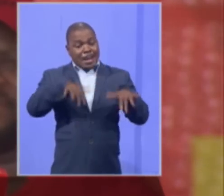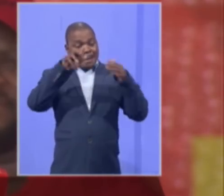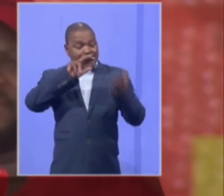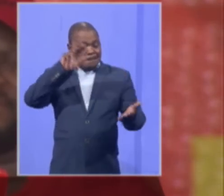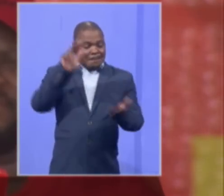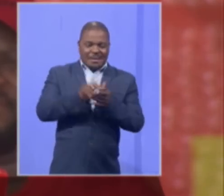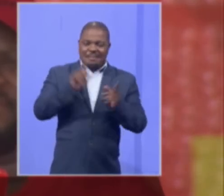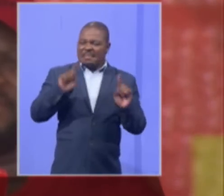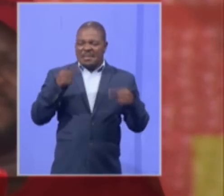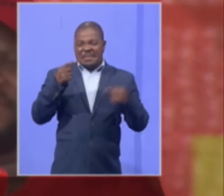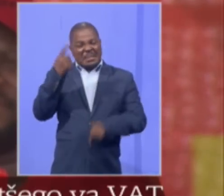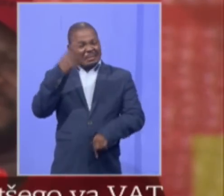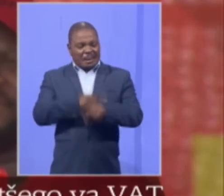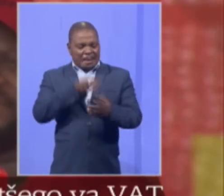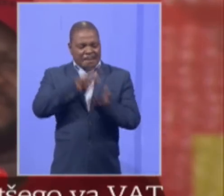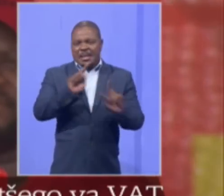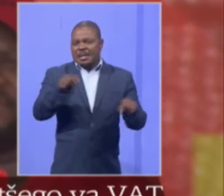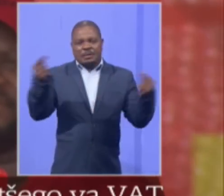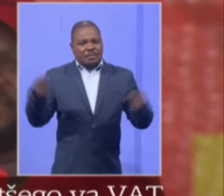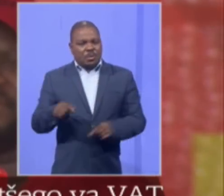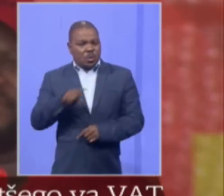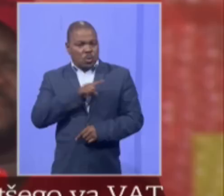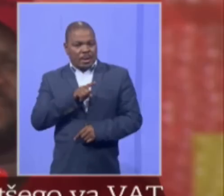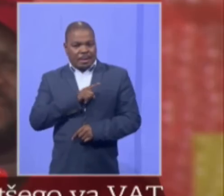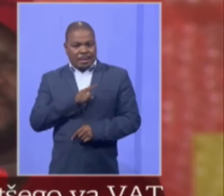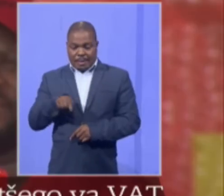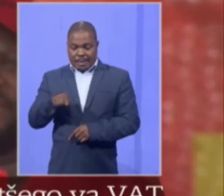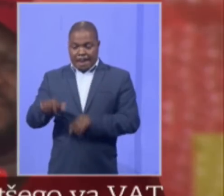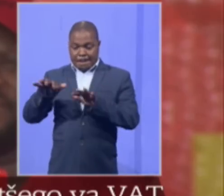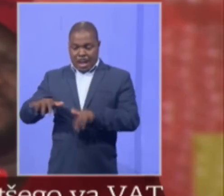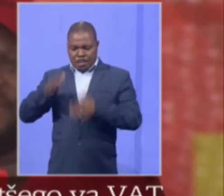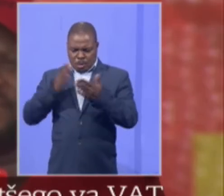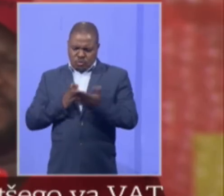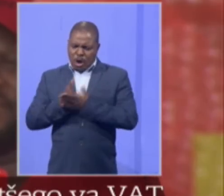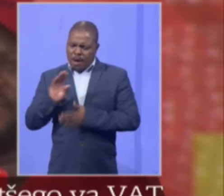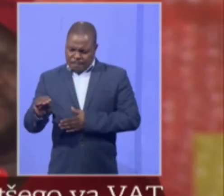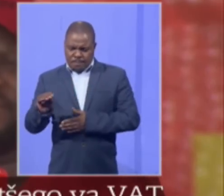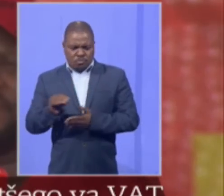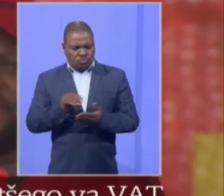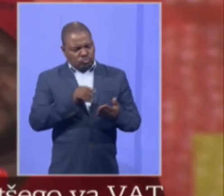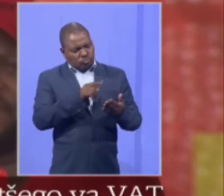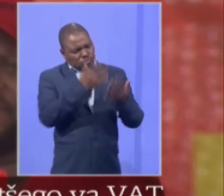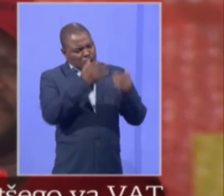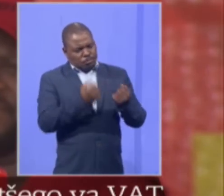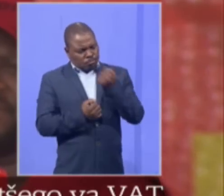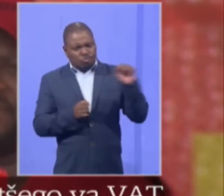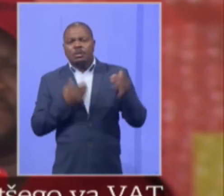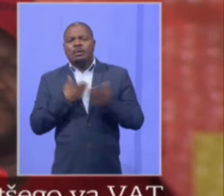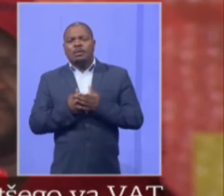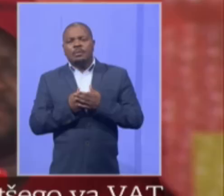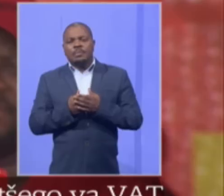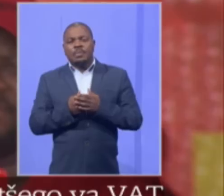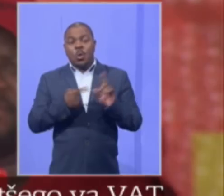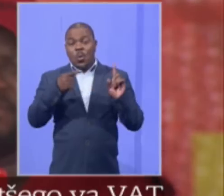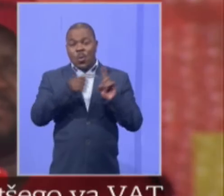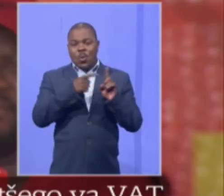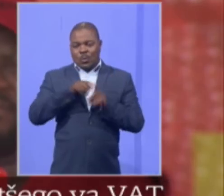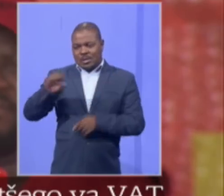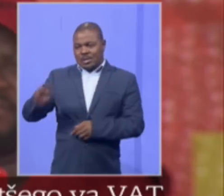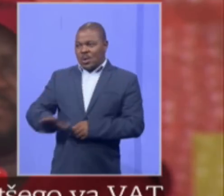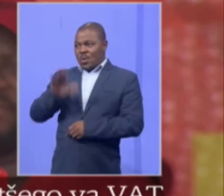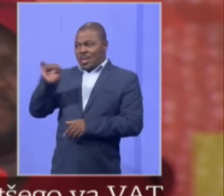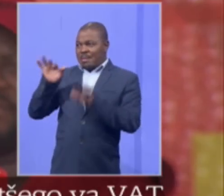because Parliament has got a right to reject a budget. Malema o bušitša ipiletša go badudi ba Afrika Borwa go